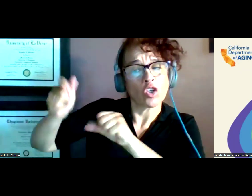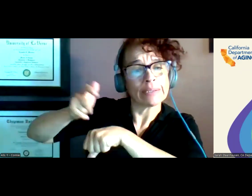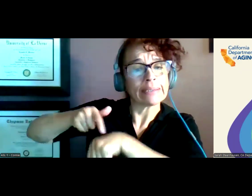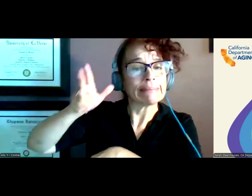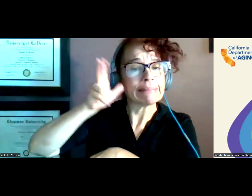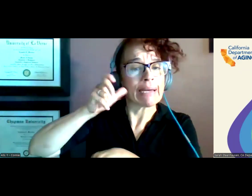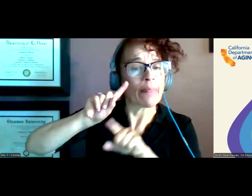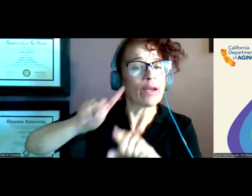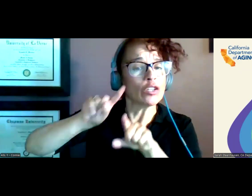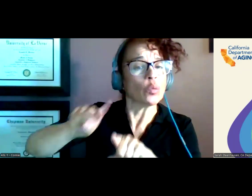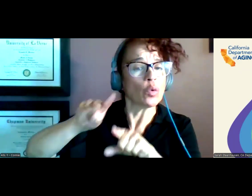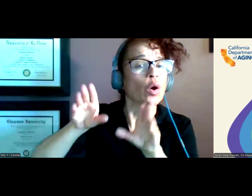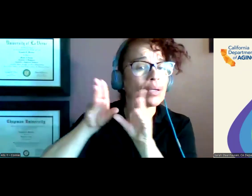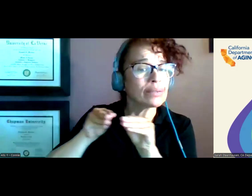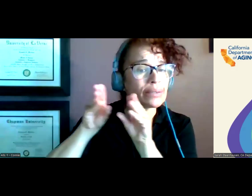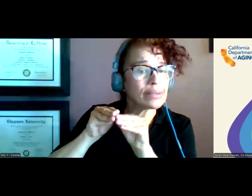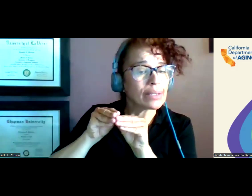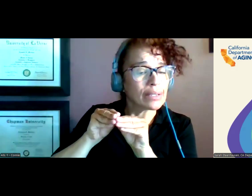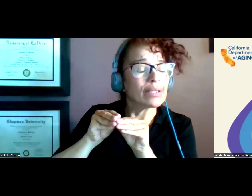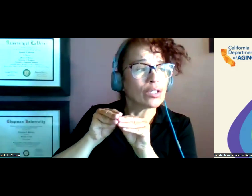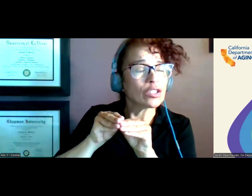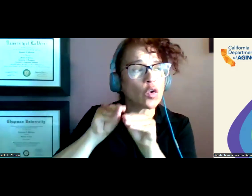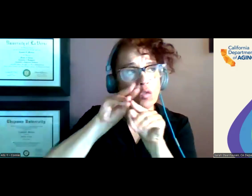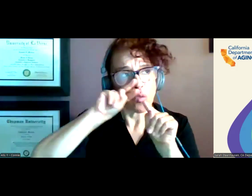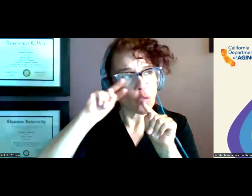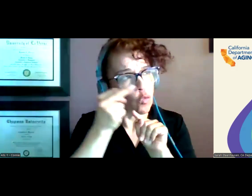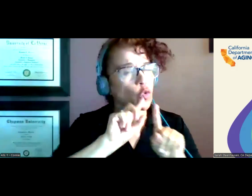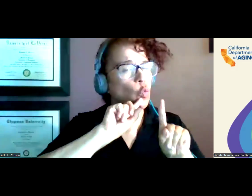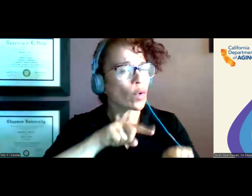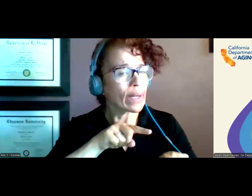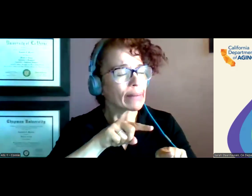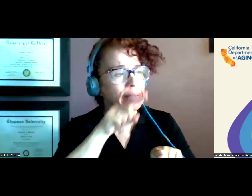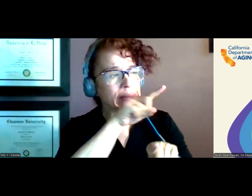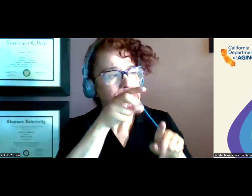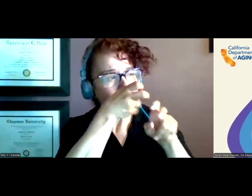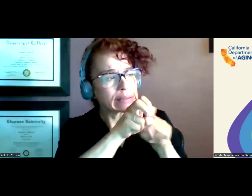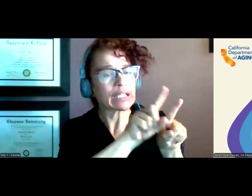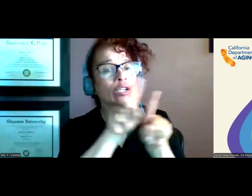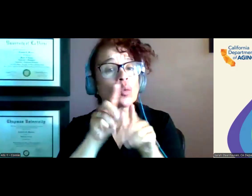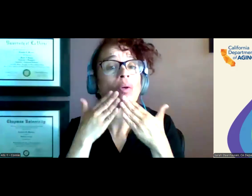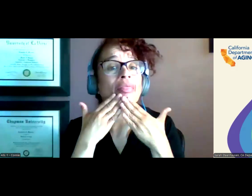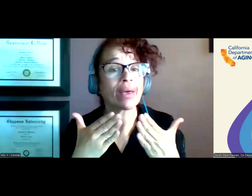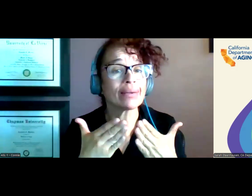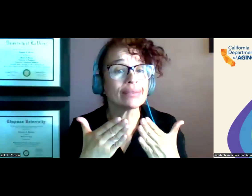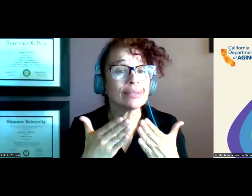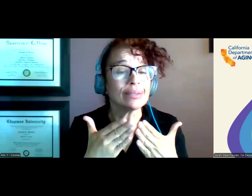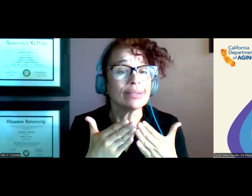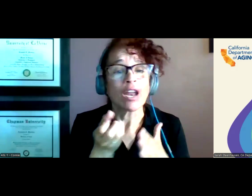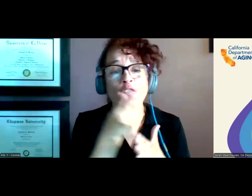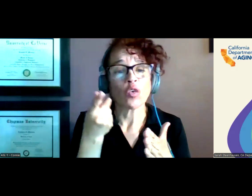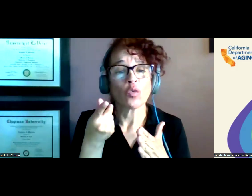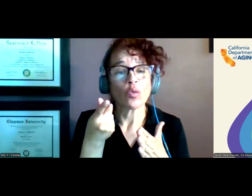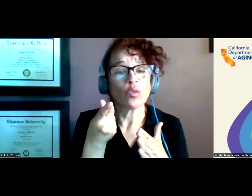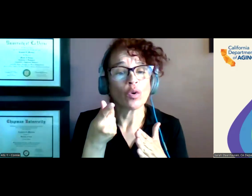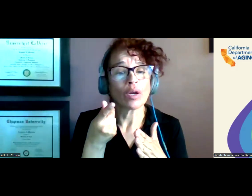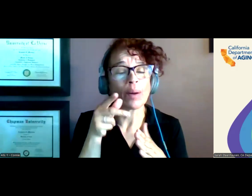listen, attend, and reflect and respond to these issues as well. So thank you for that. A few things I just